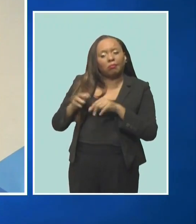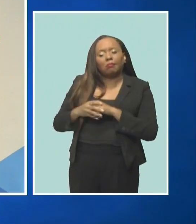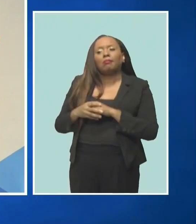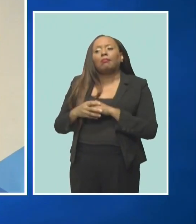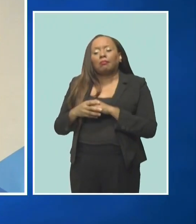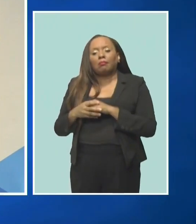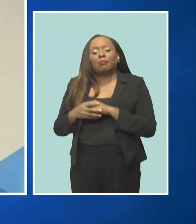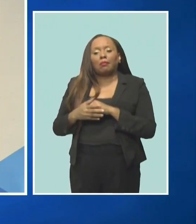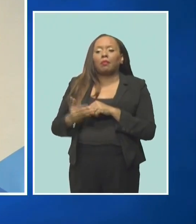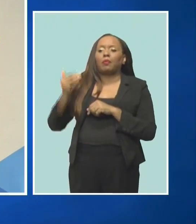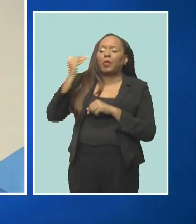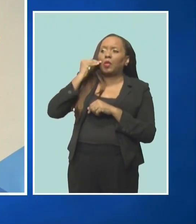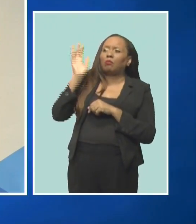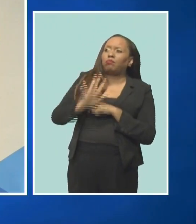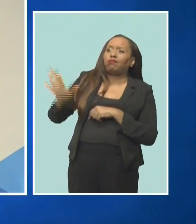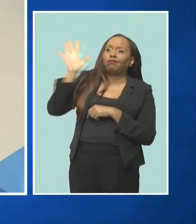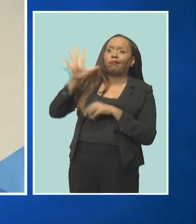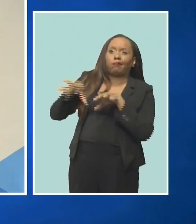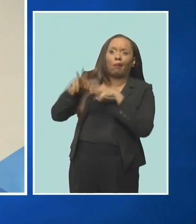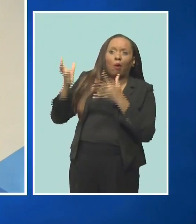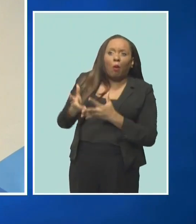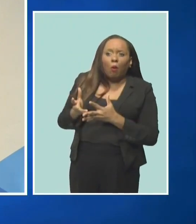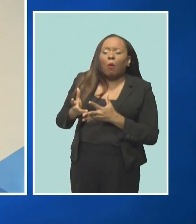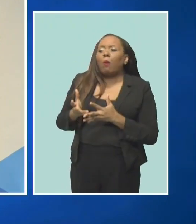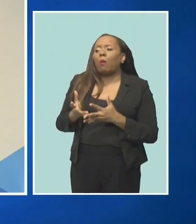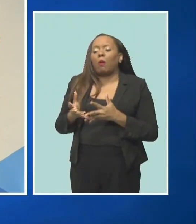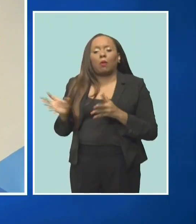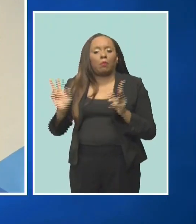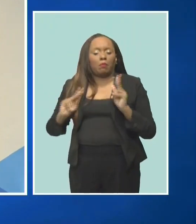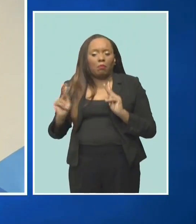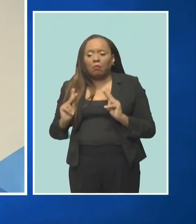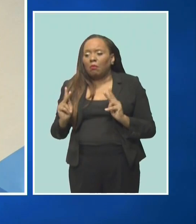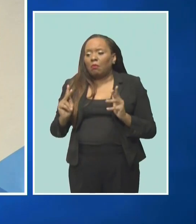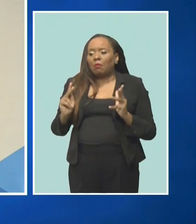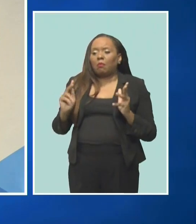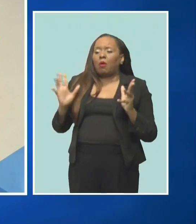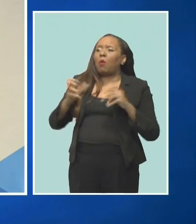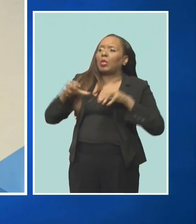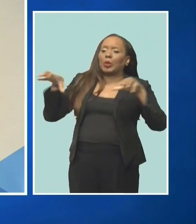the competitive forces that seek ways to lure business away from Barbados.